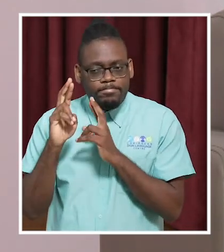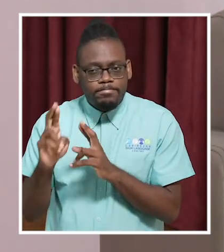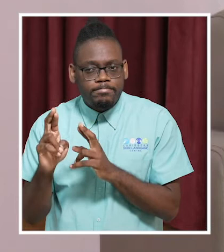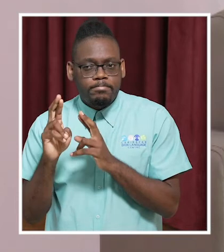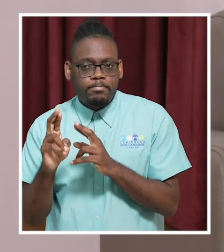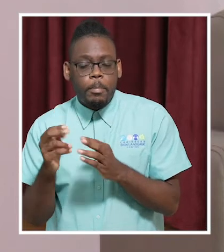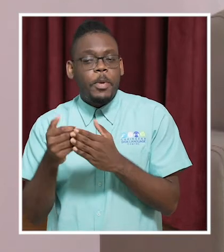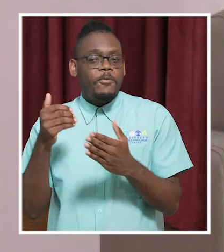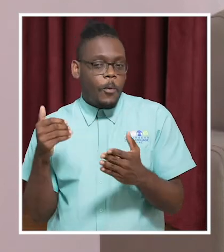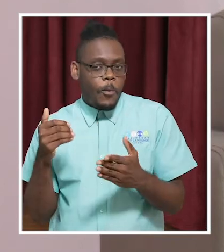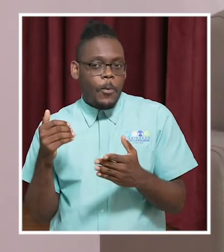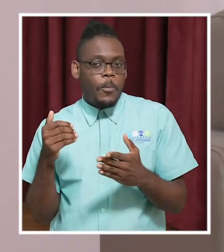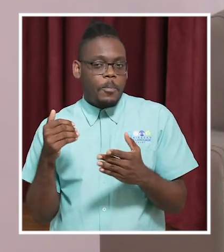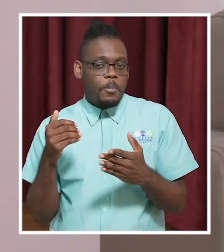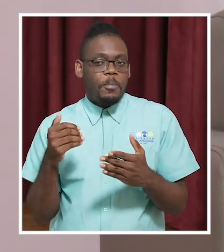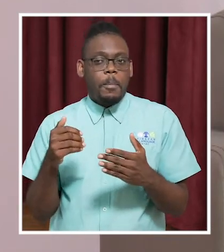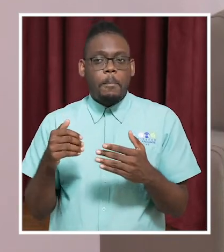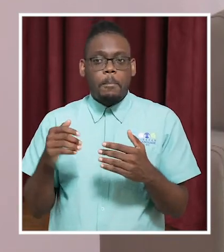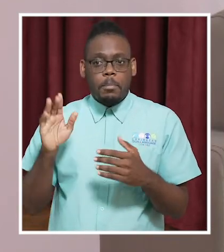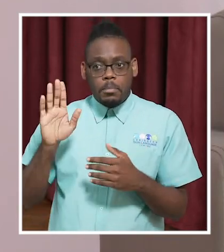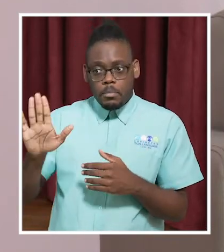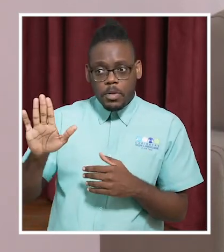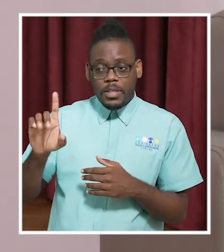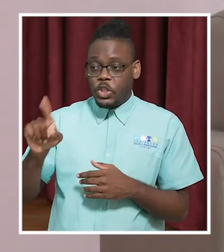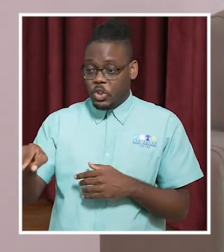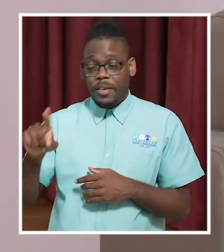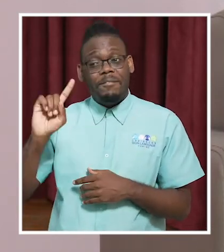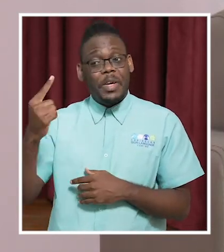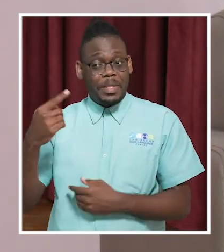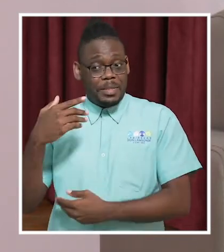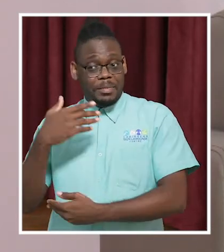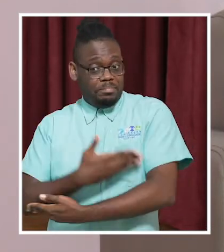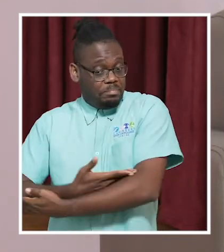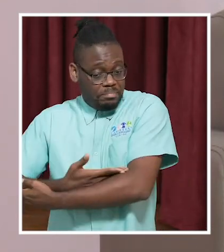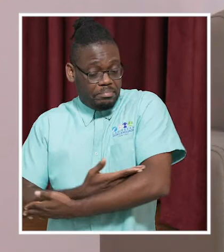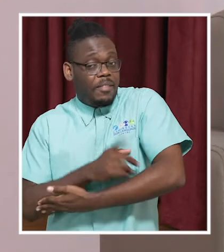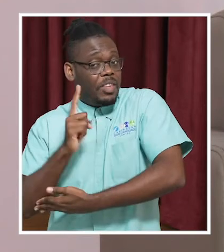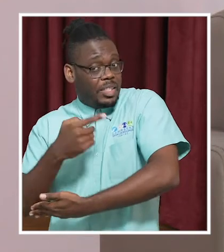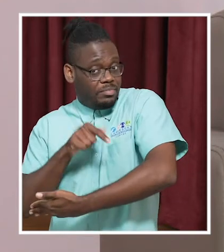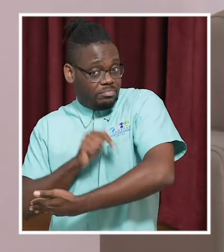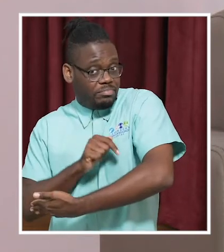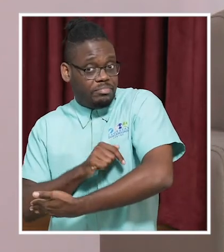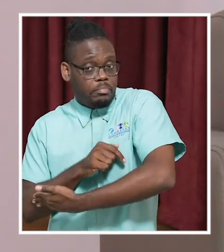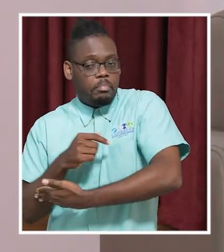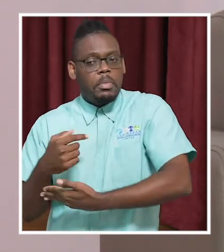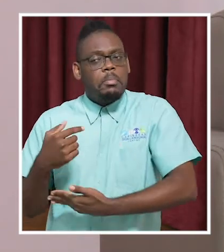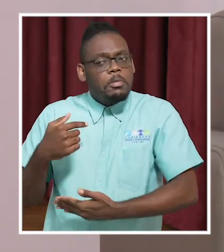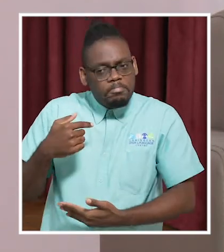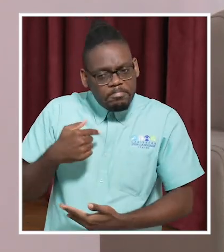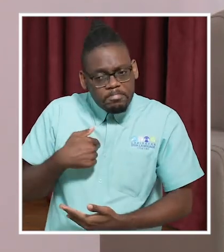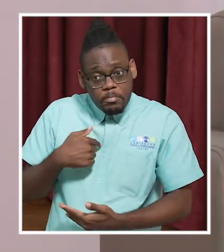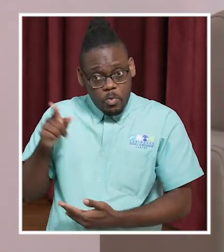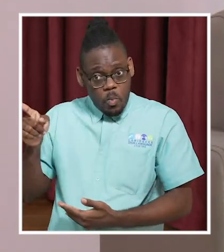daughter with a newborn, her first baby. And so there was this family fight now. I don't believe in